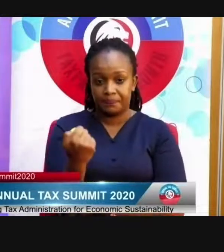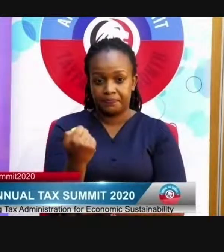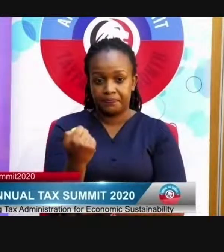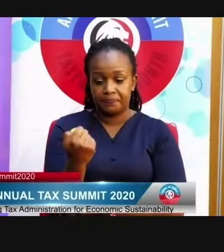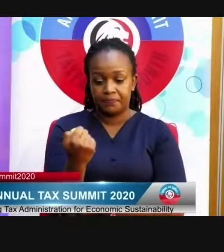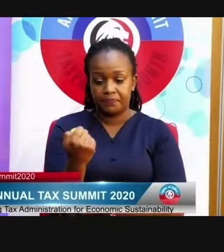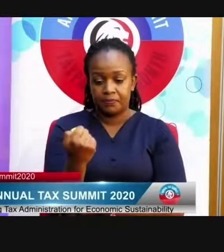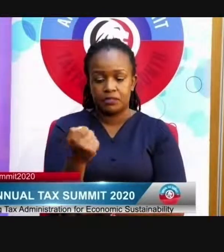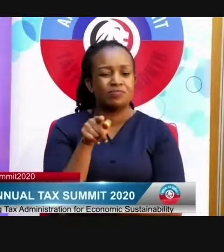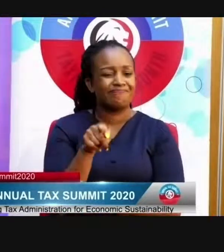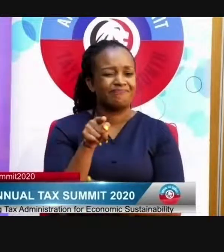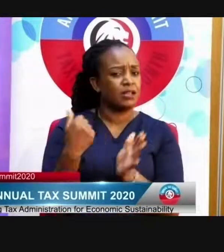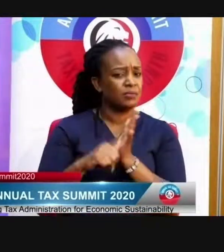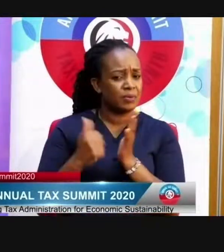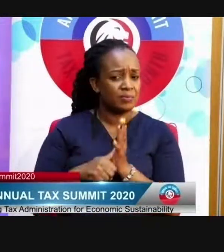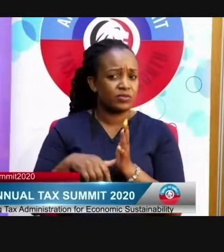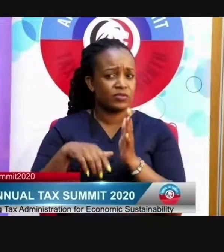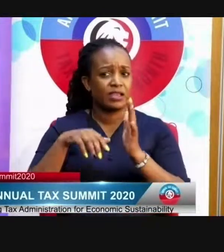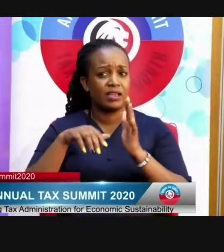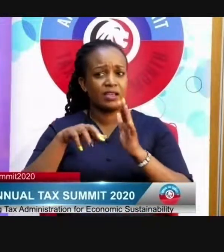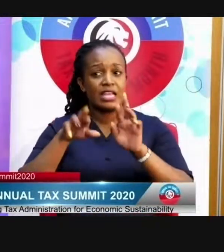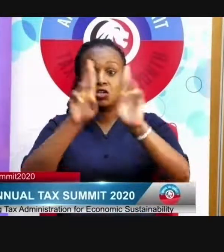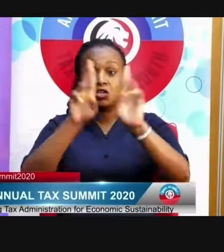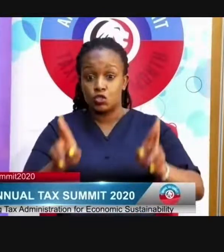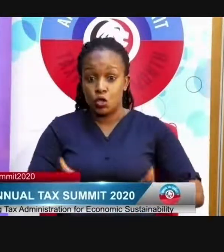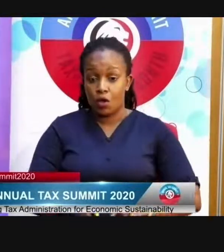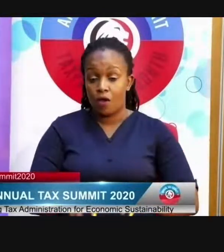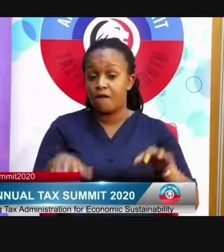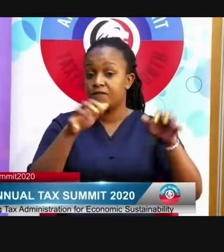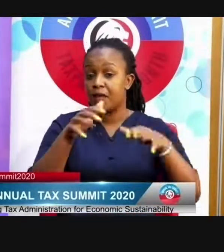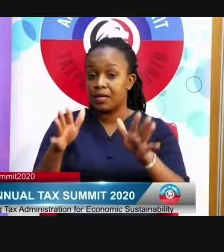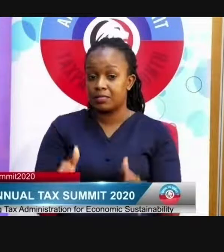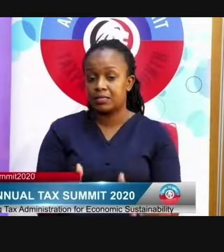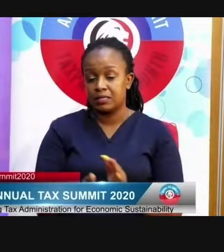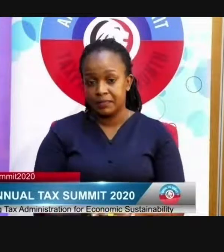regional farmers, according to the African Development Bank.